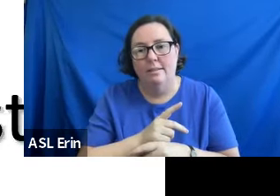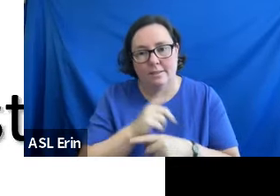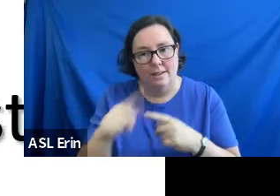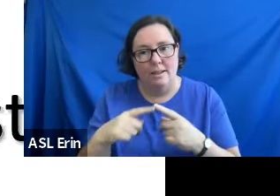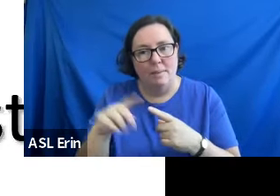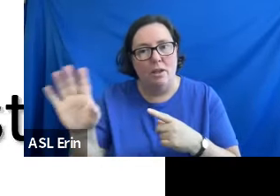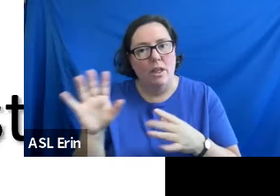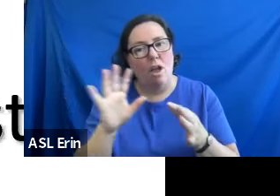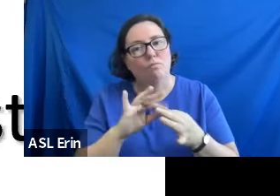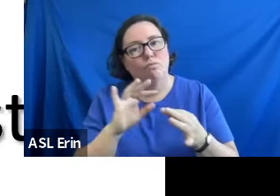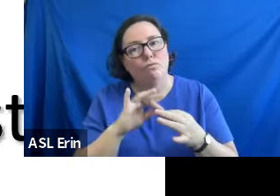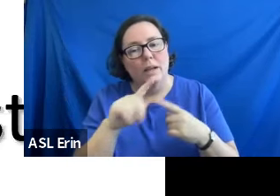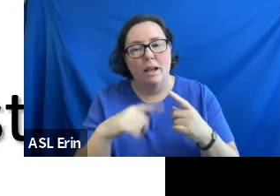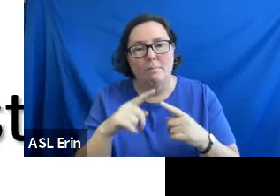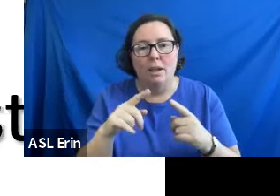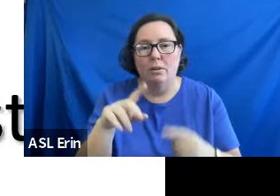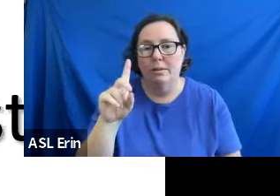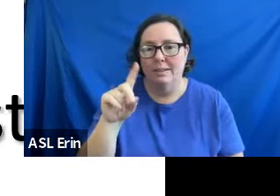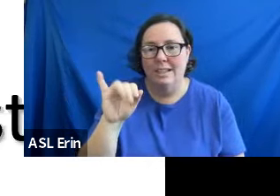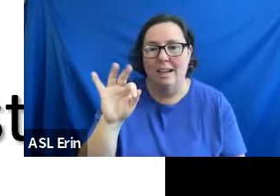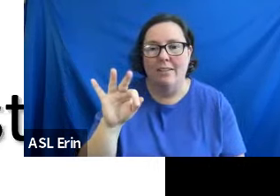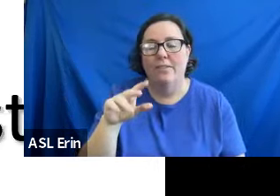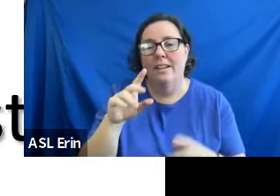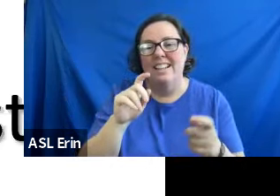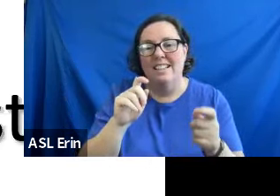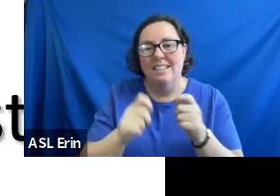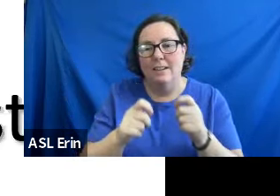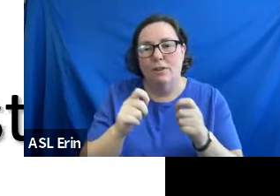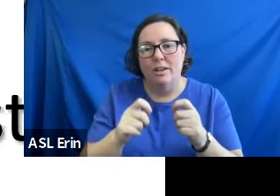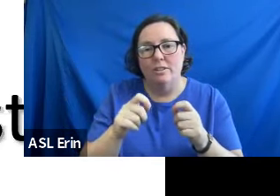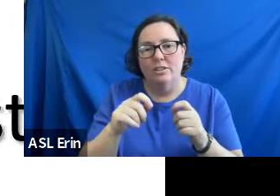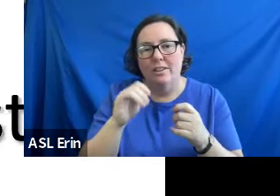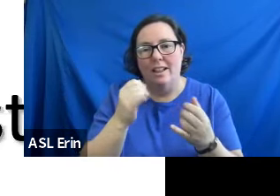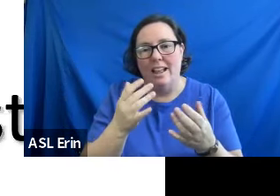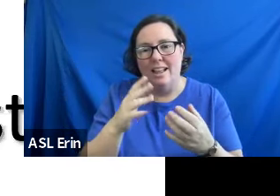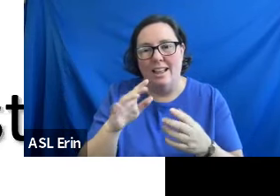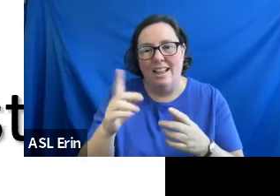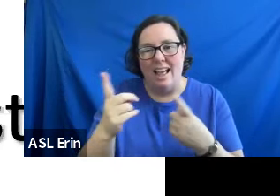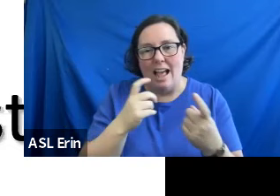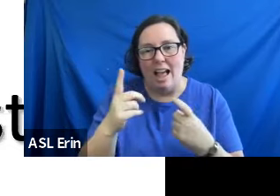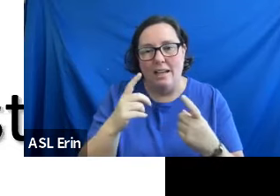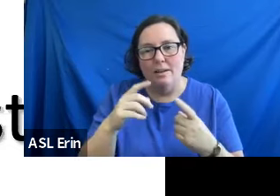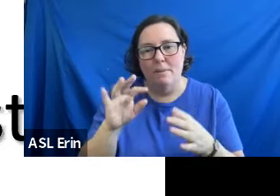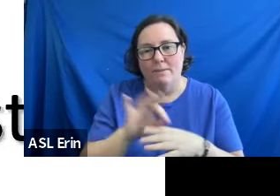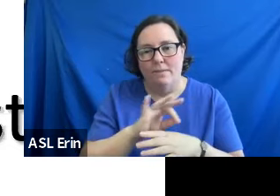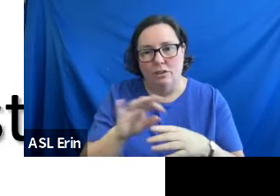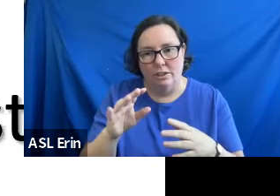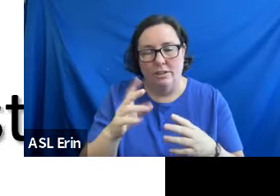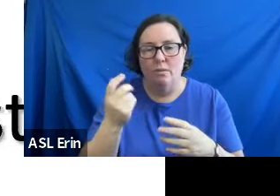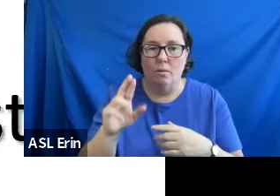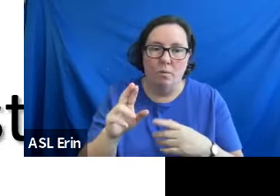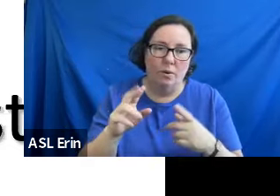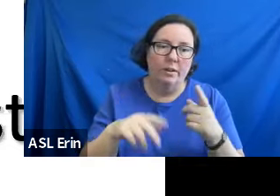claims around differential item functioning or item bias research. And I've done a lot of research on using